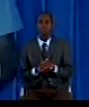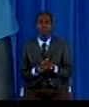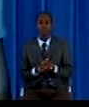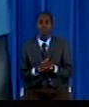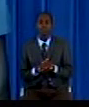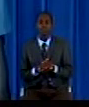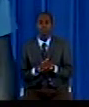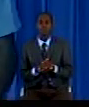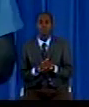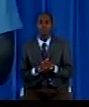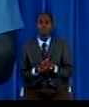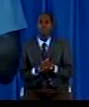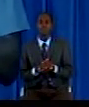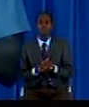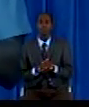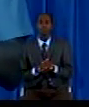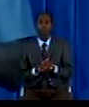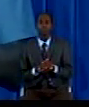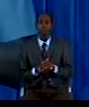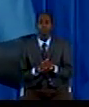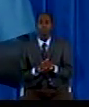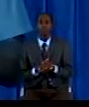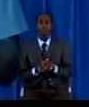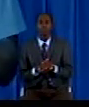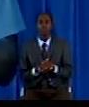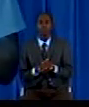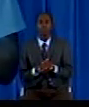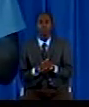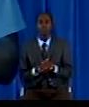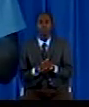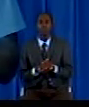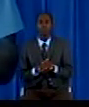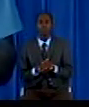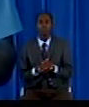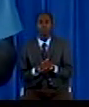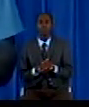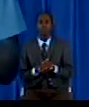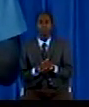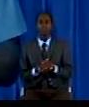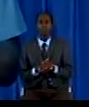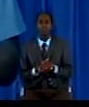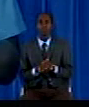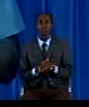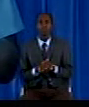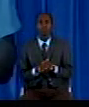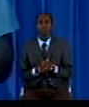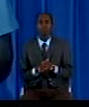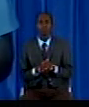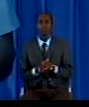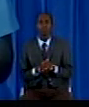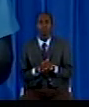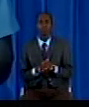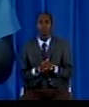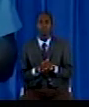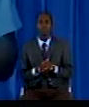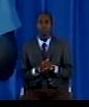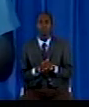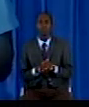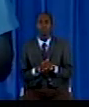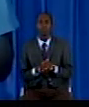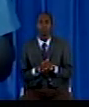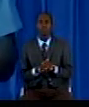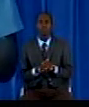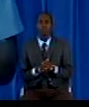shiko e baya gani. Komi se wumishi, zam kama shi mokeshi bandaki, wanka zam mishi, abinji